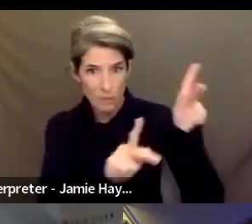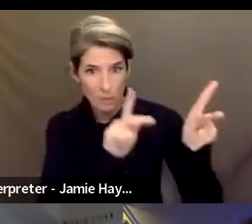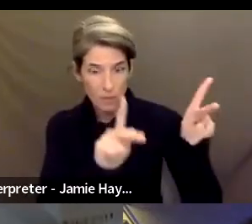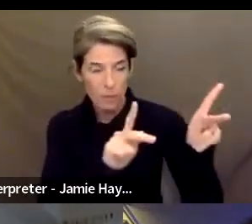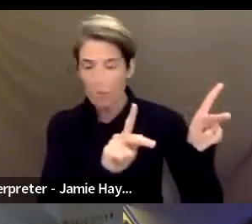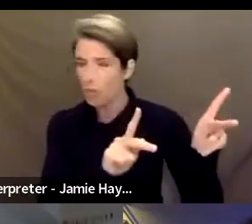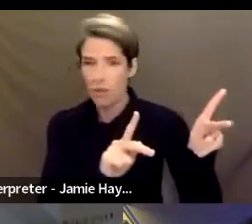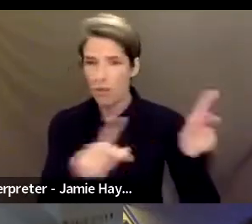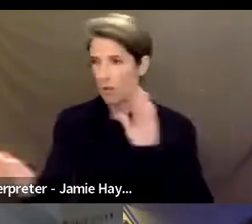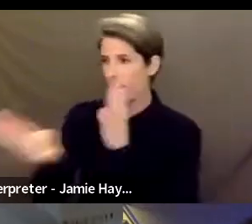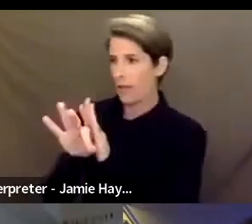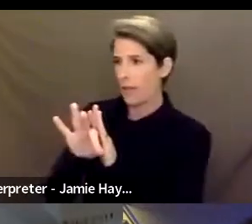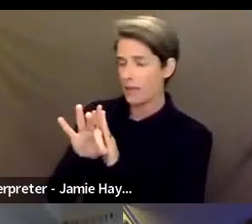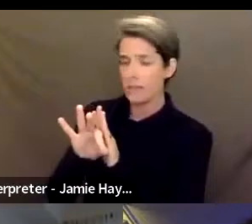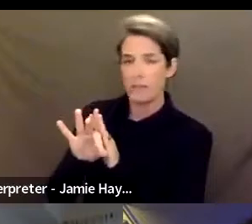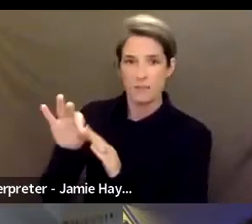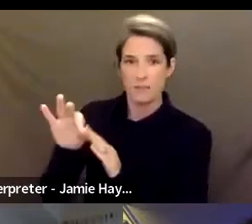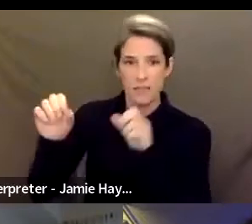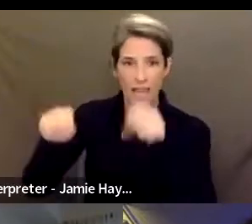actors.